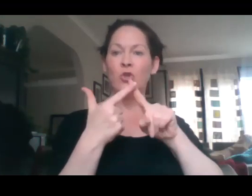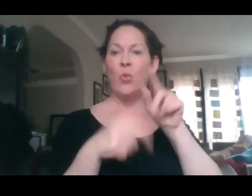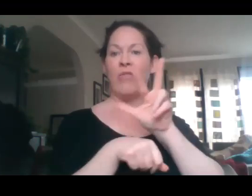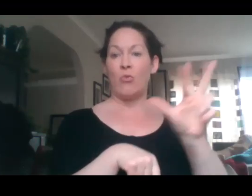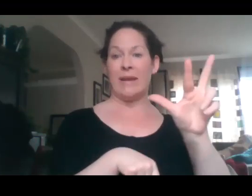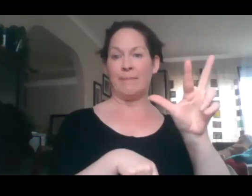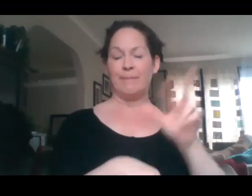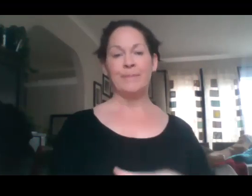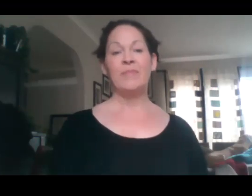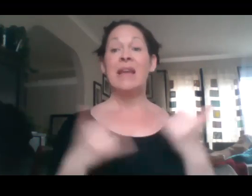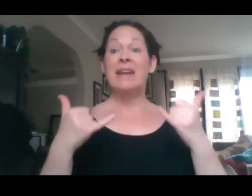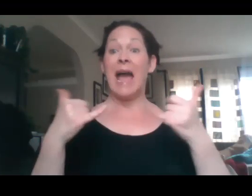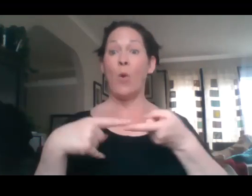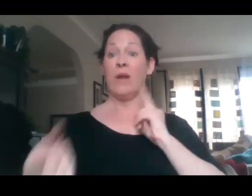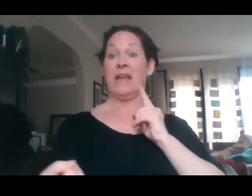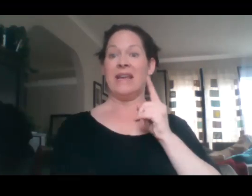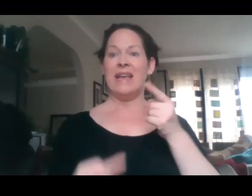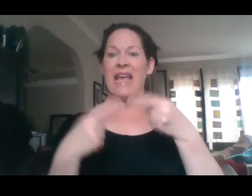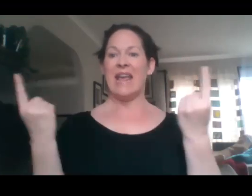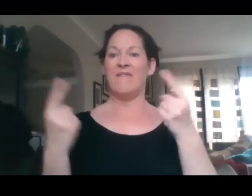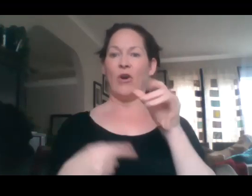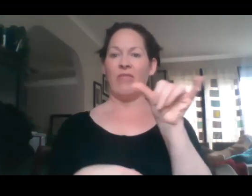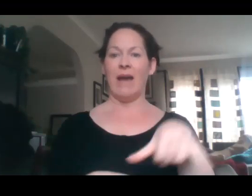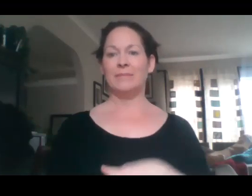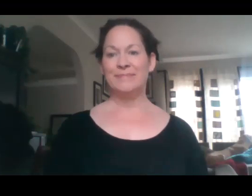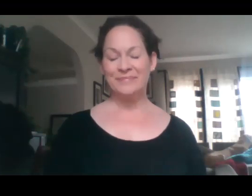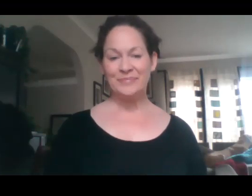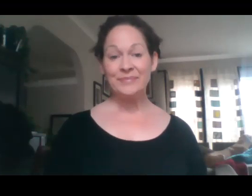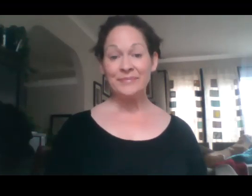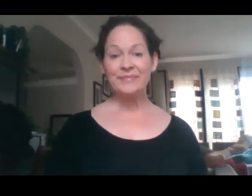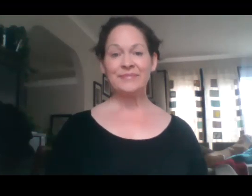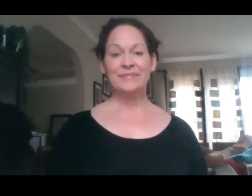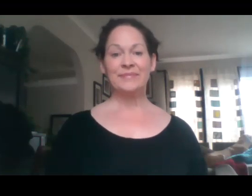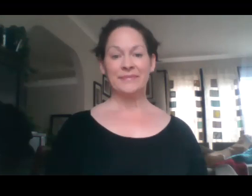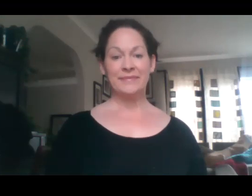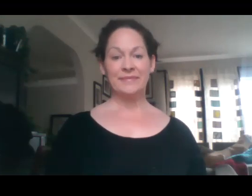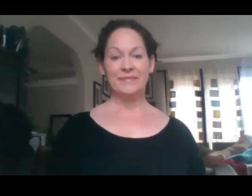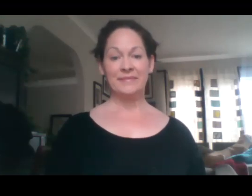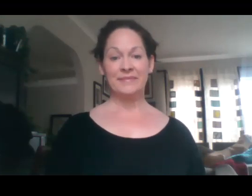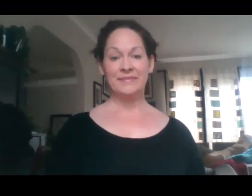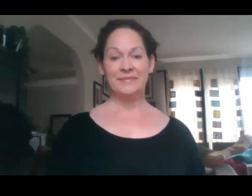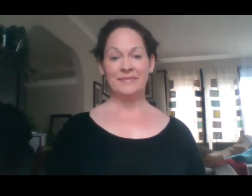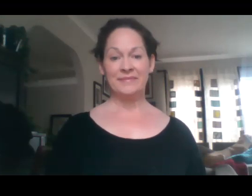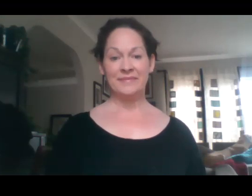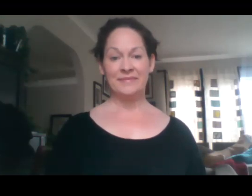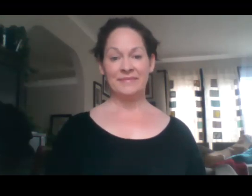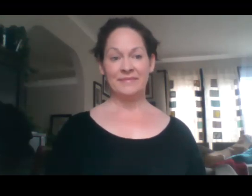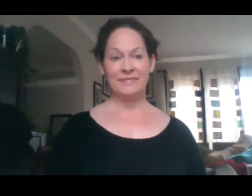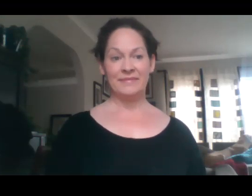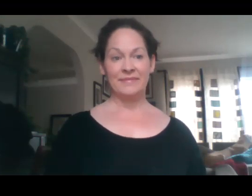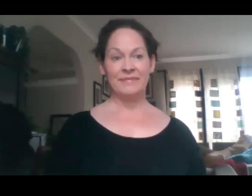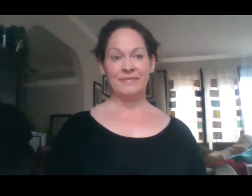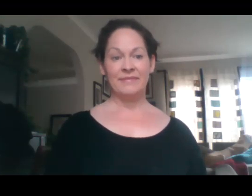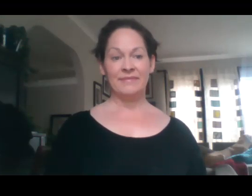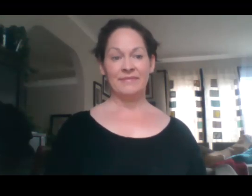All right, well, let's invert it now. Now that we fought our way through it all, let's invert it. So I'm